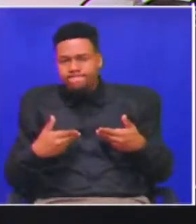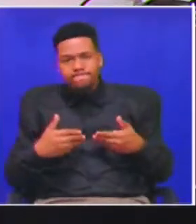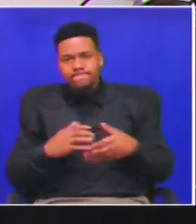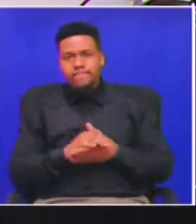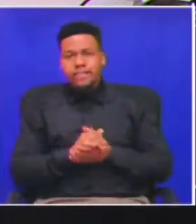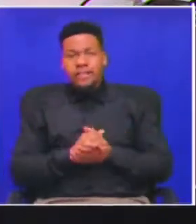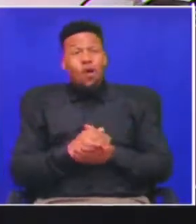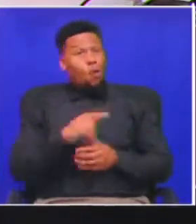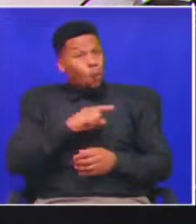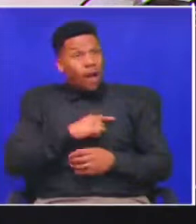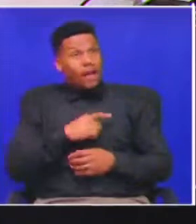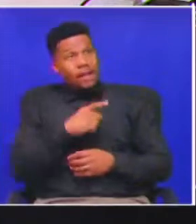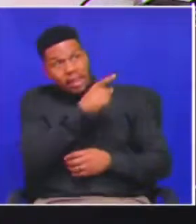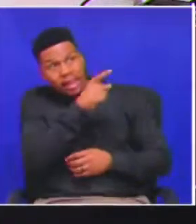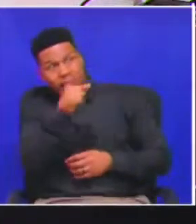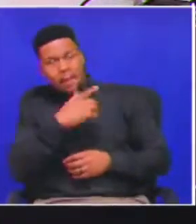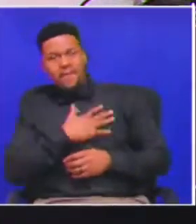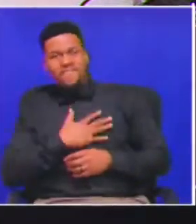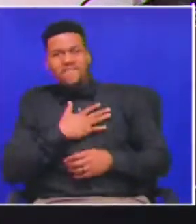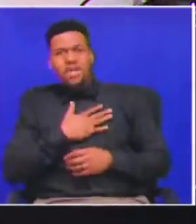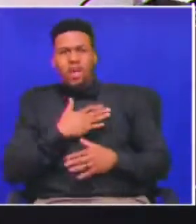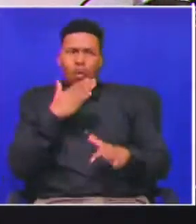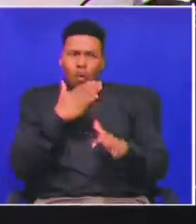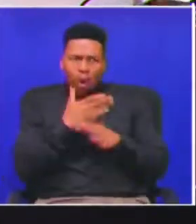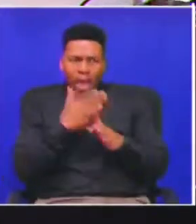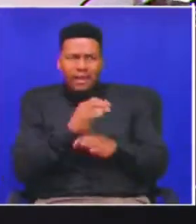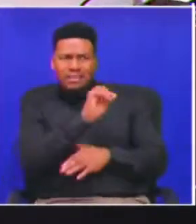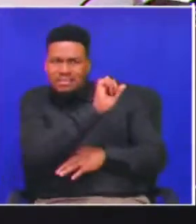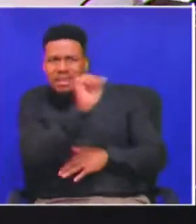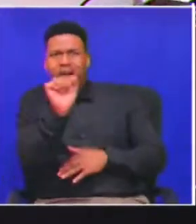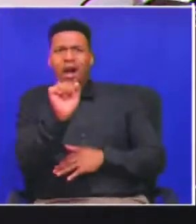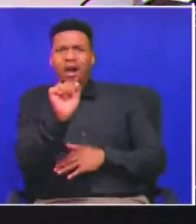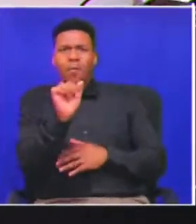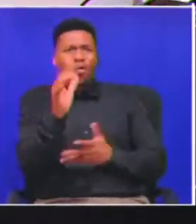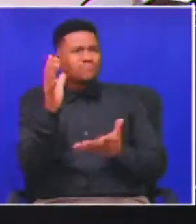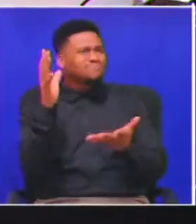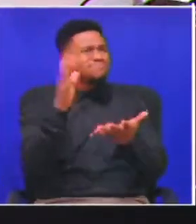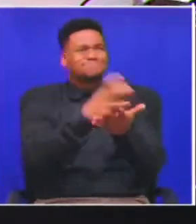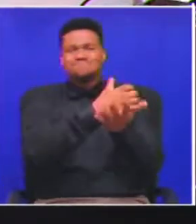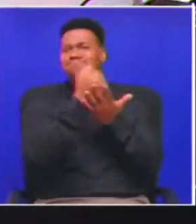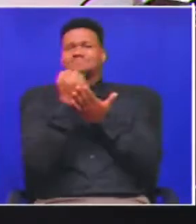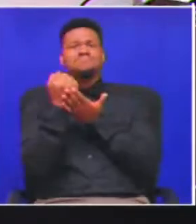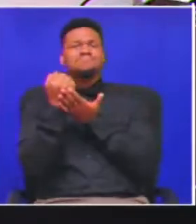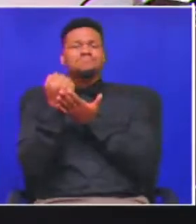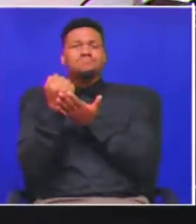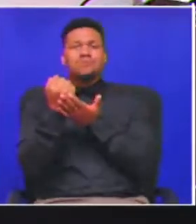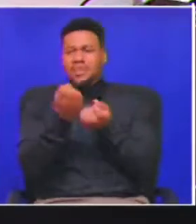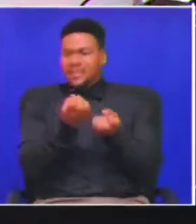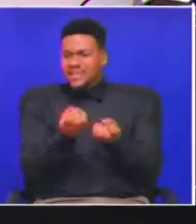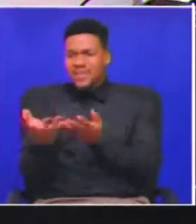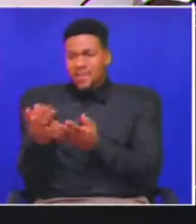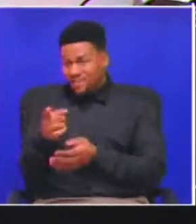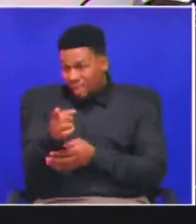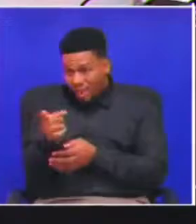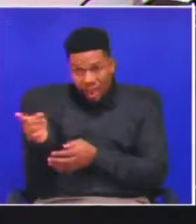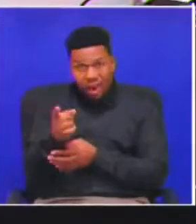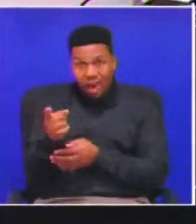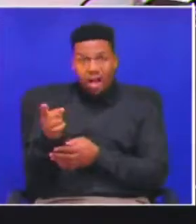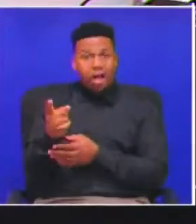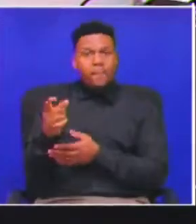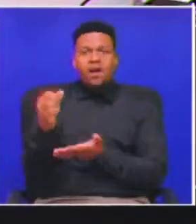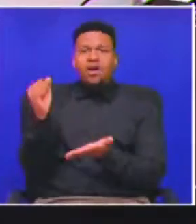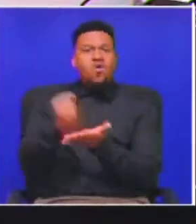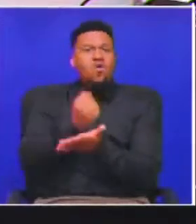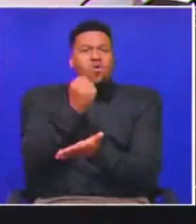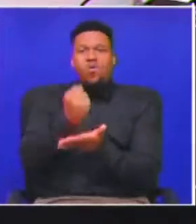jobs that they should be performing are being taken from them by those who are not documented,